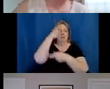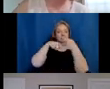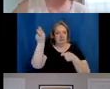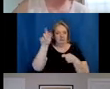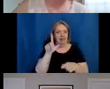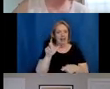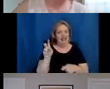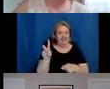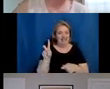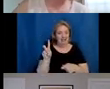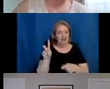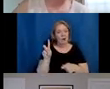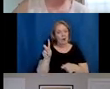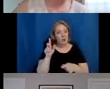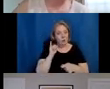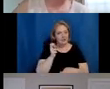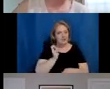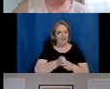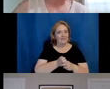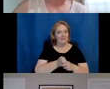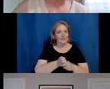it was a very difficult problem because the